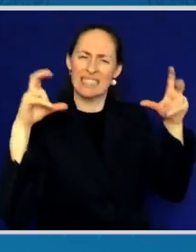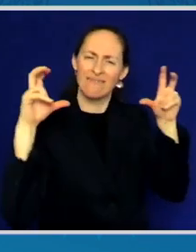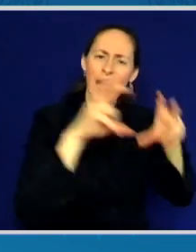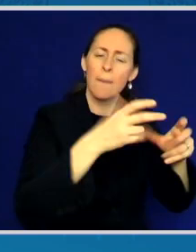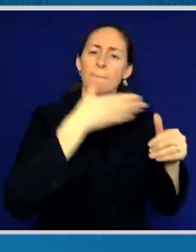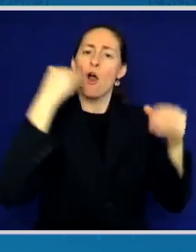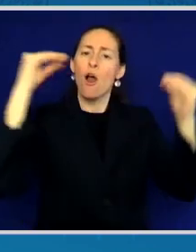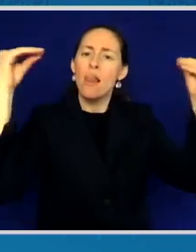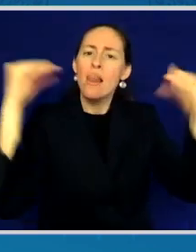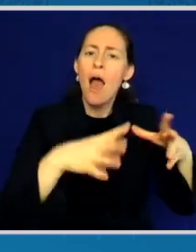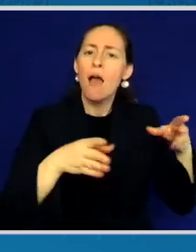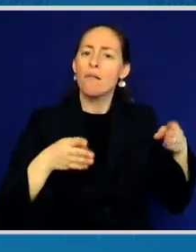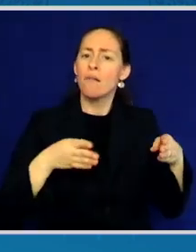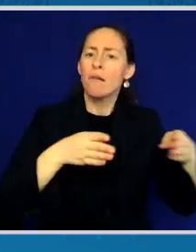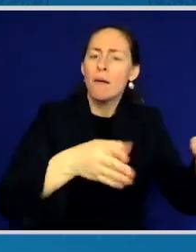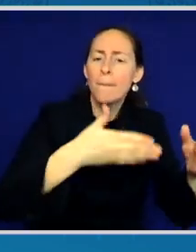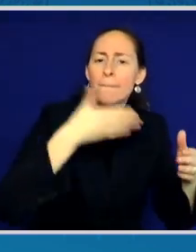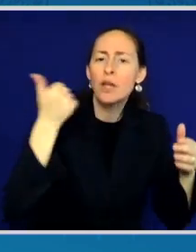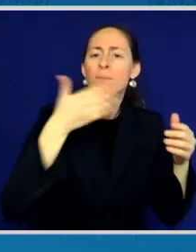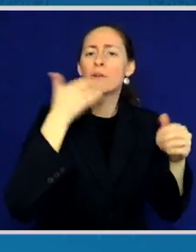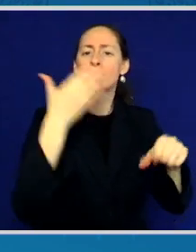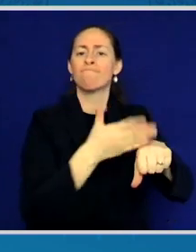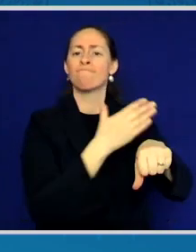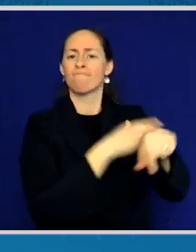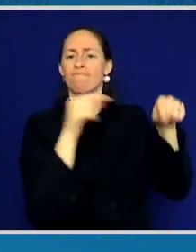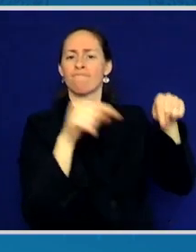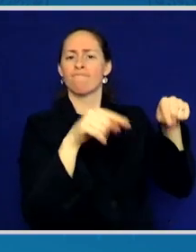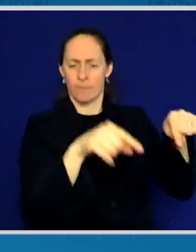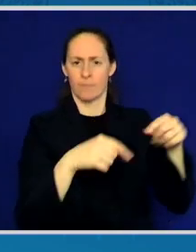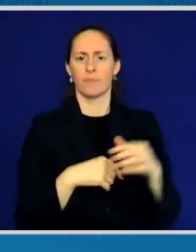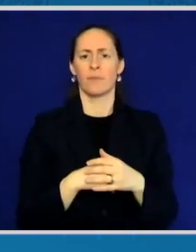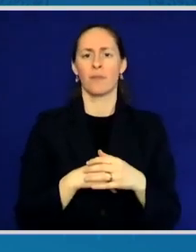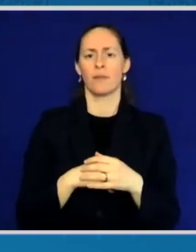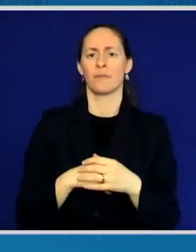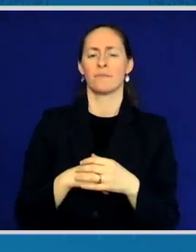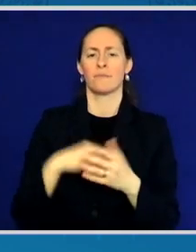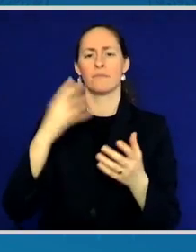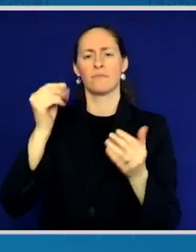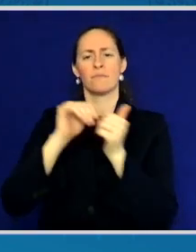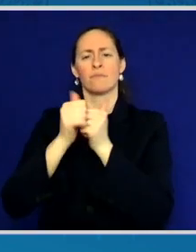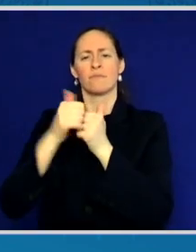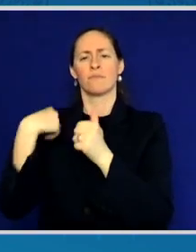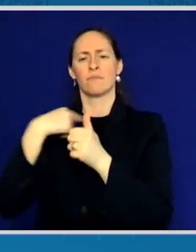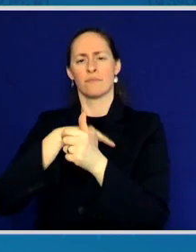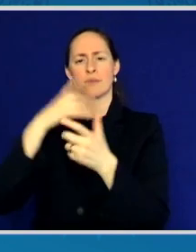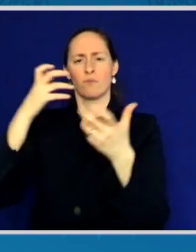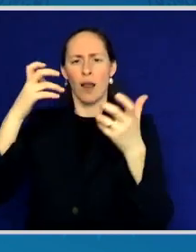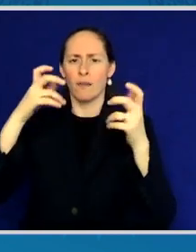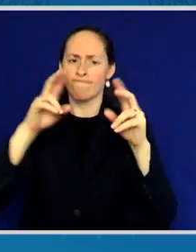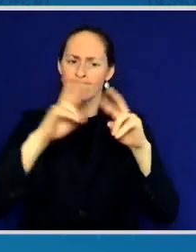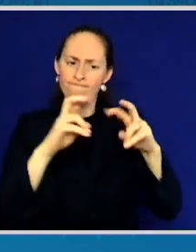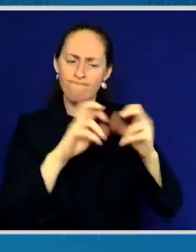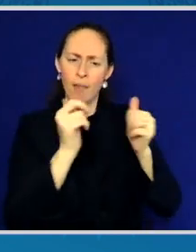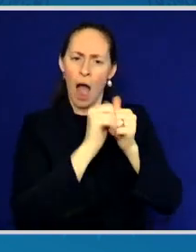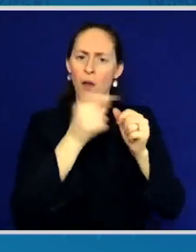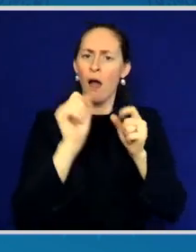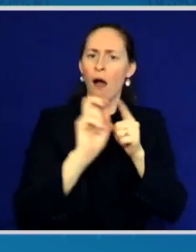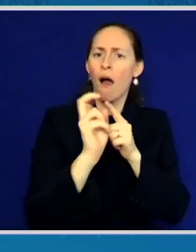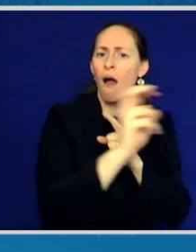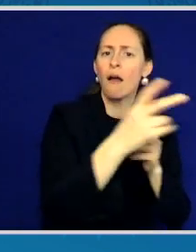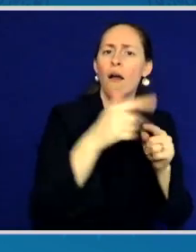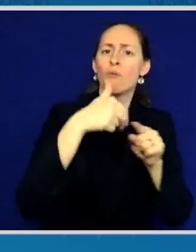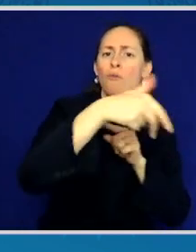complete mobility strategy. So we often think about transit as a product. And transit is not a